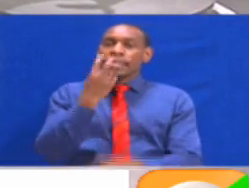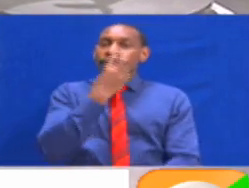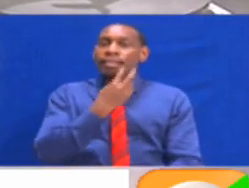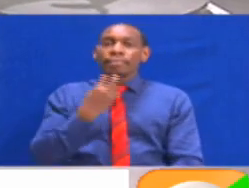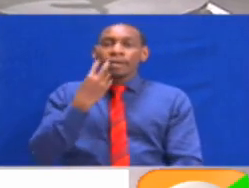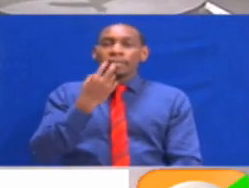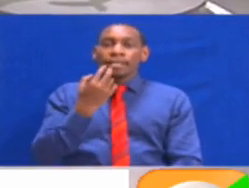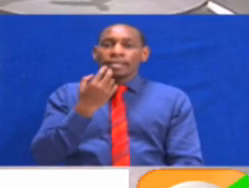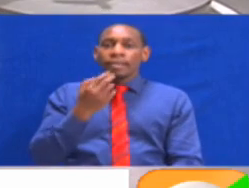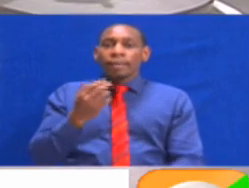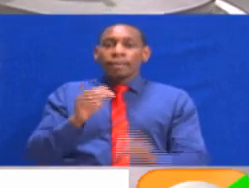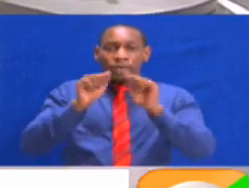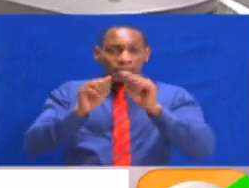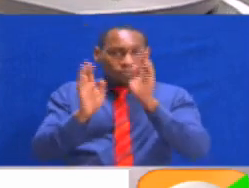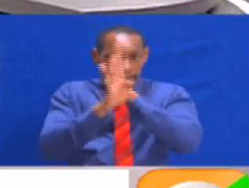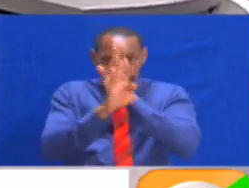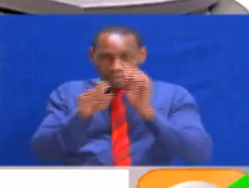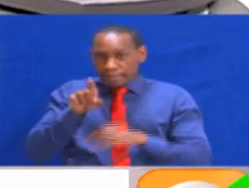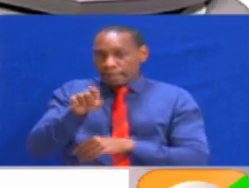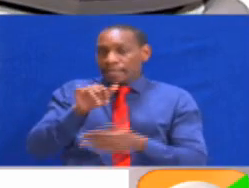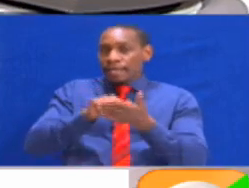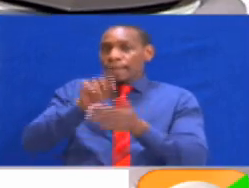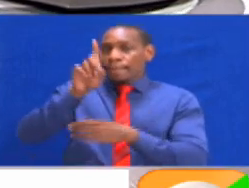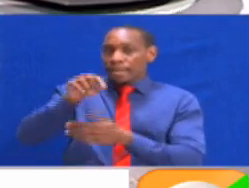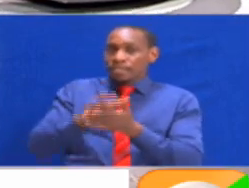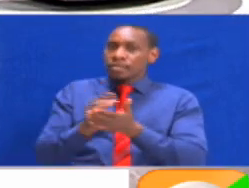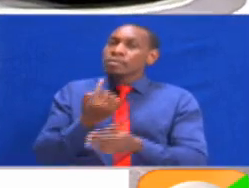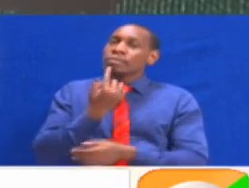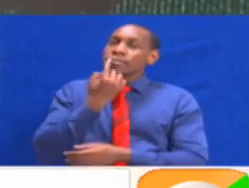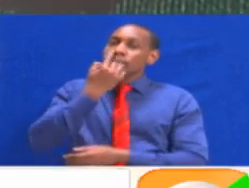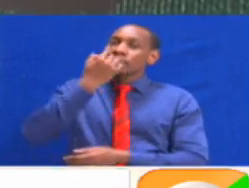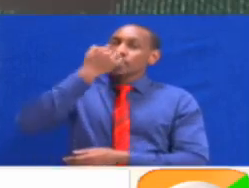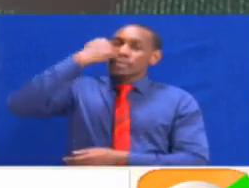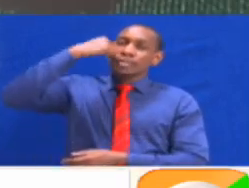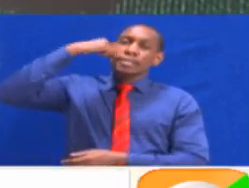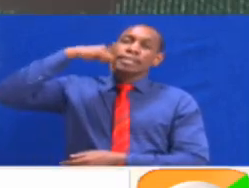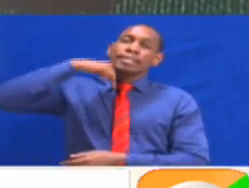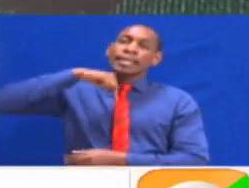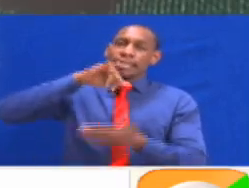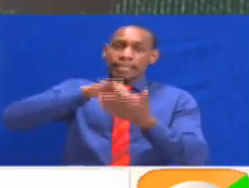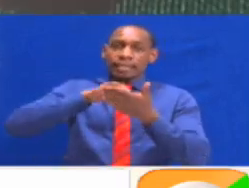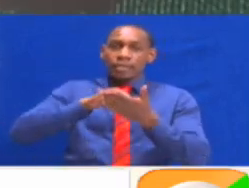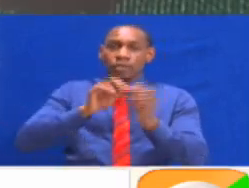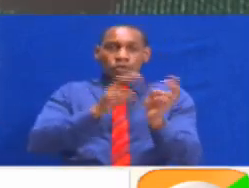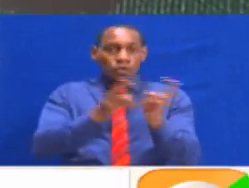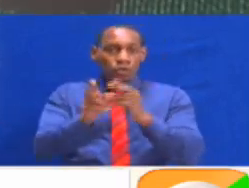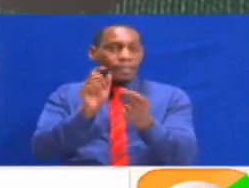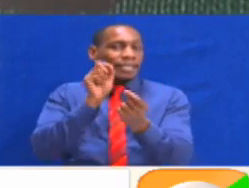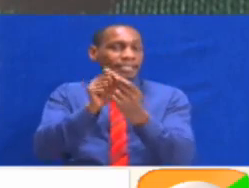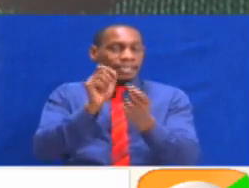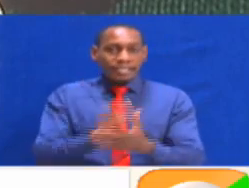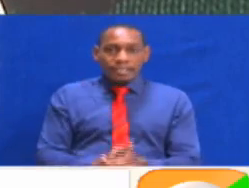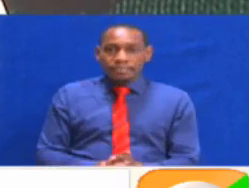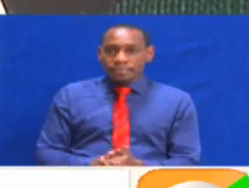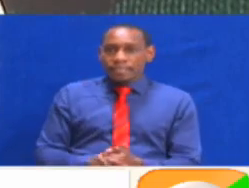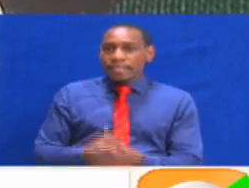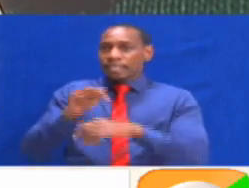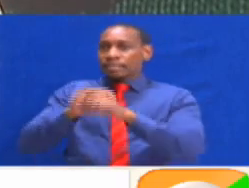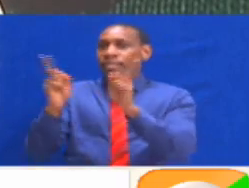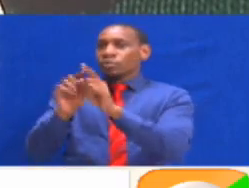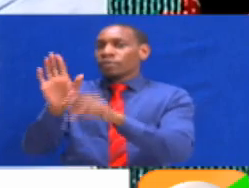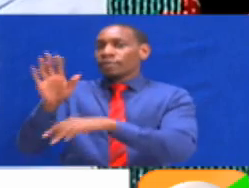Basically, that is where they must reach. That is why actually that thing they use for the swab. But the whole thing, less than